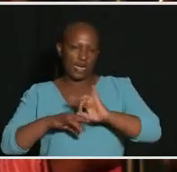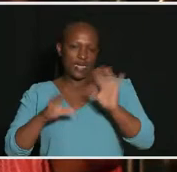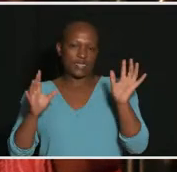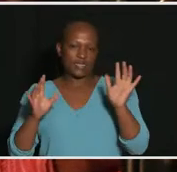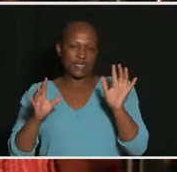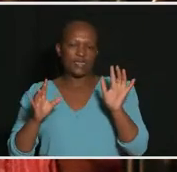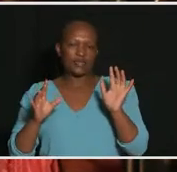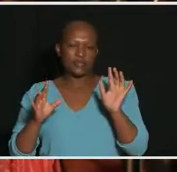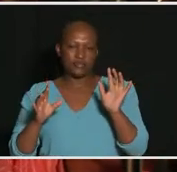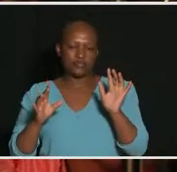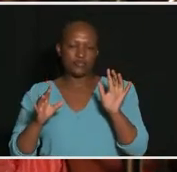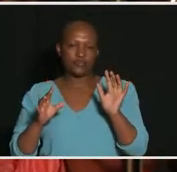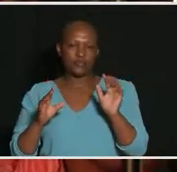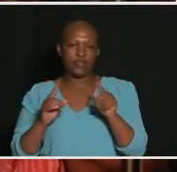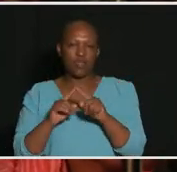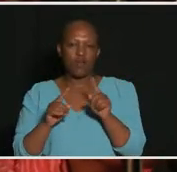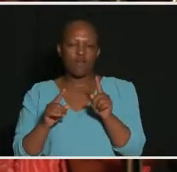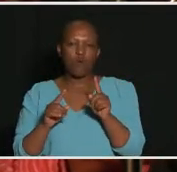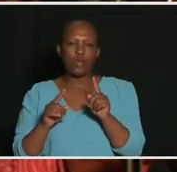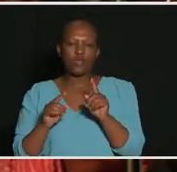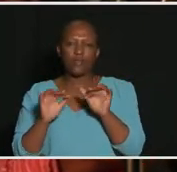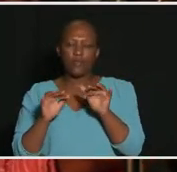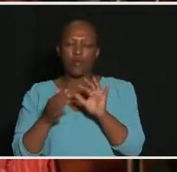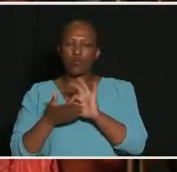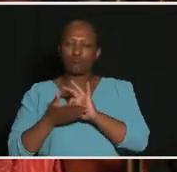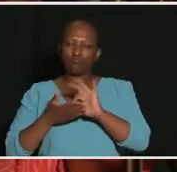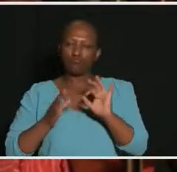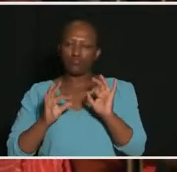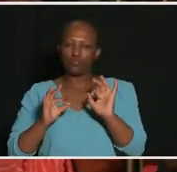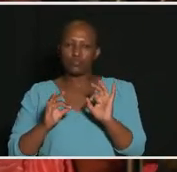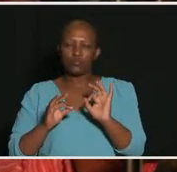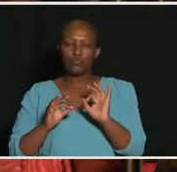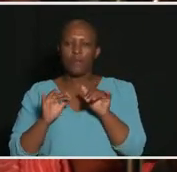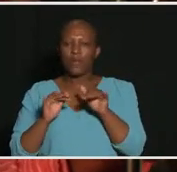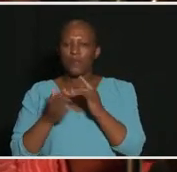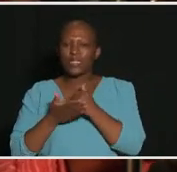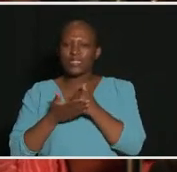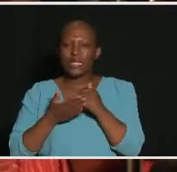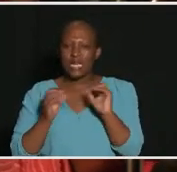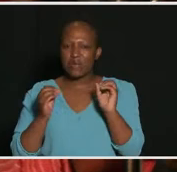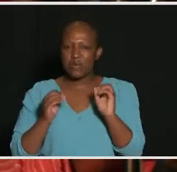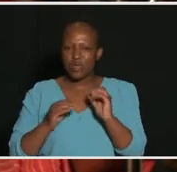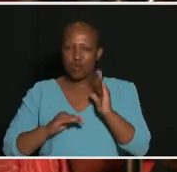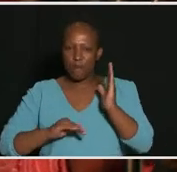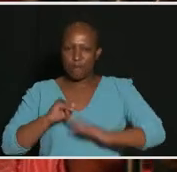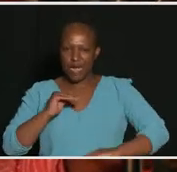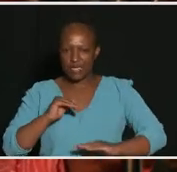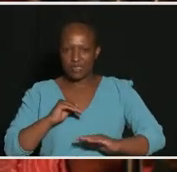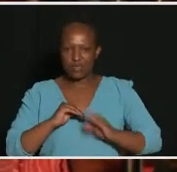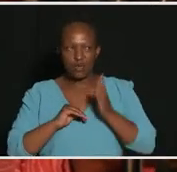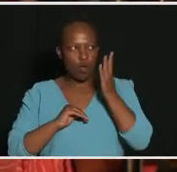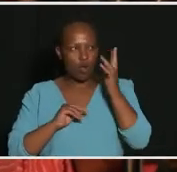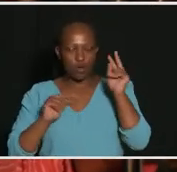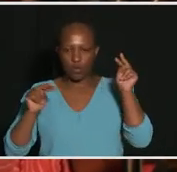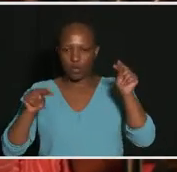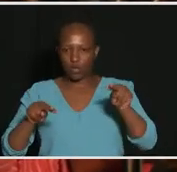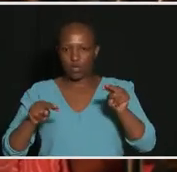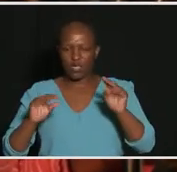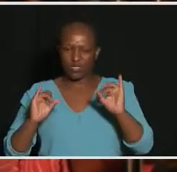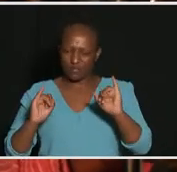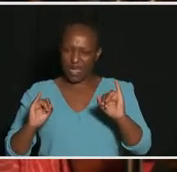have compassion on the innocent and the righteous punishing the innocent is God in God's eyes is Grievous